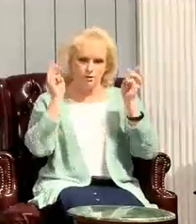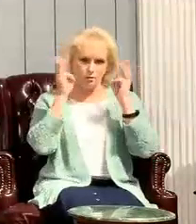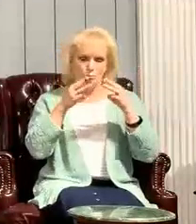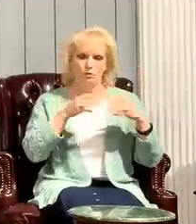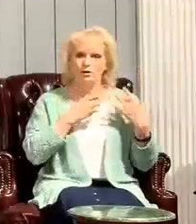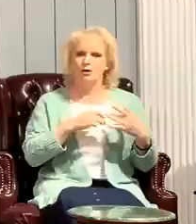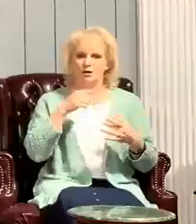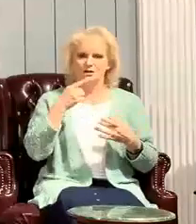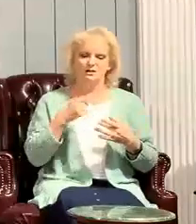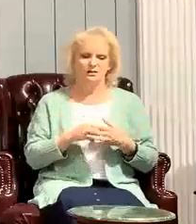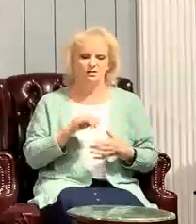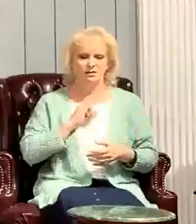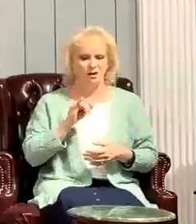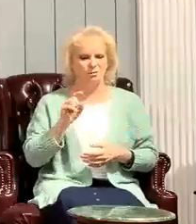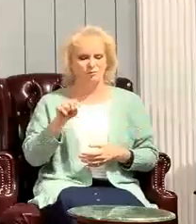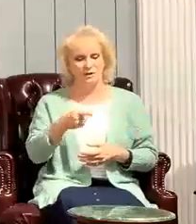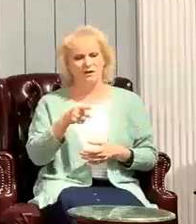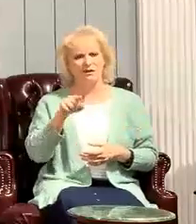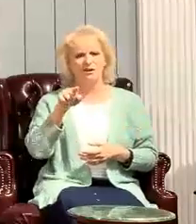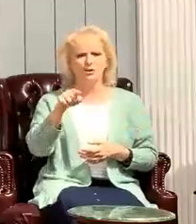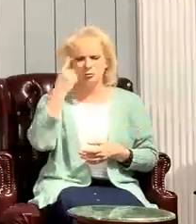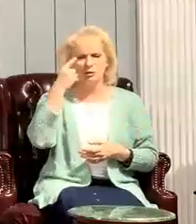who says, I'm offended that you think I'm wicked.